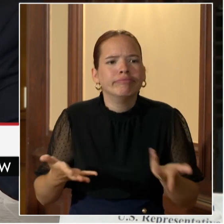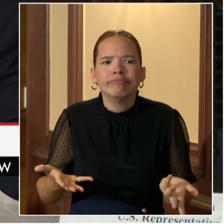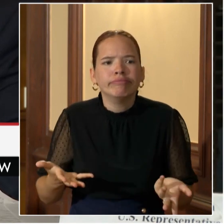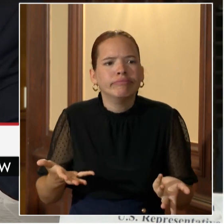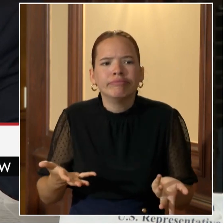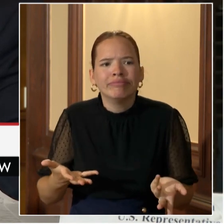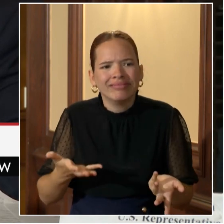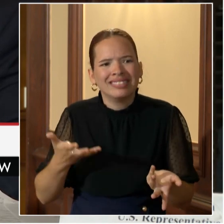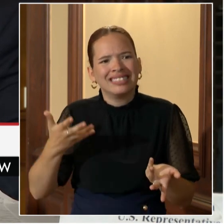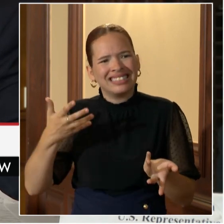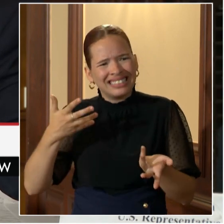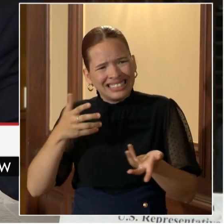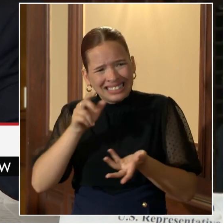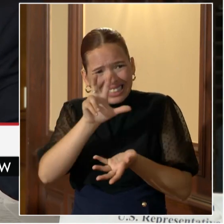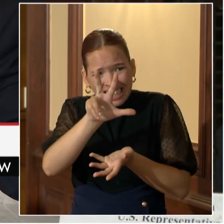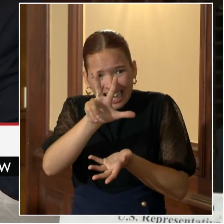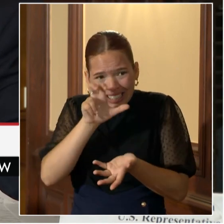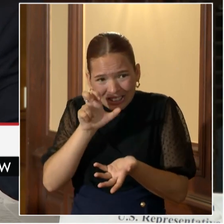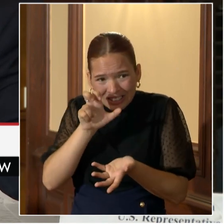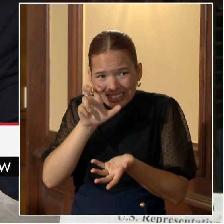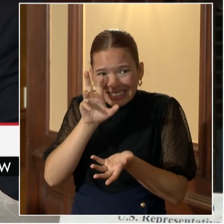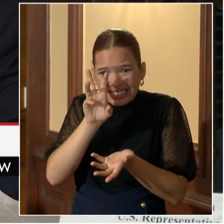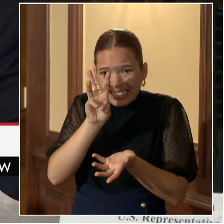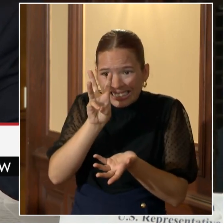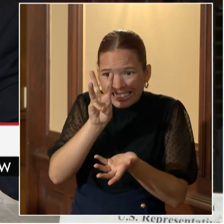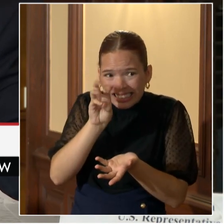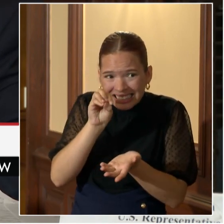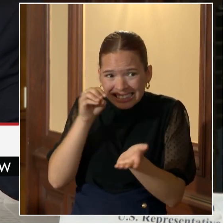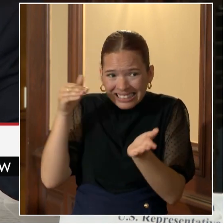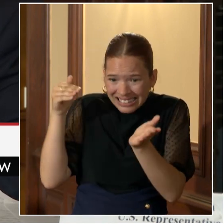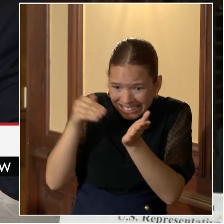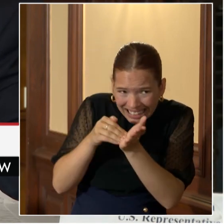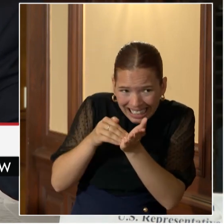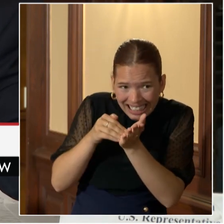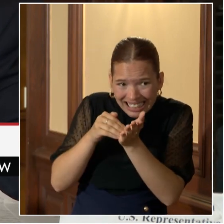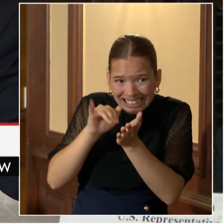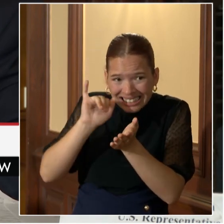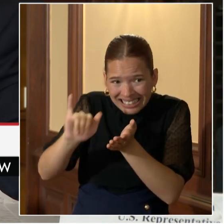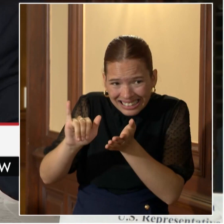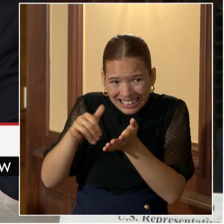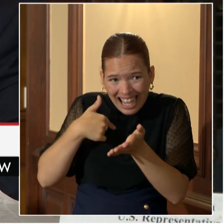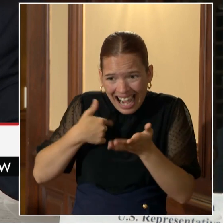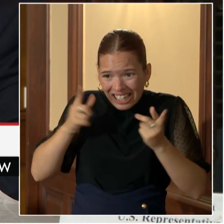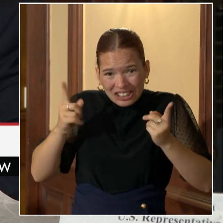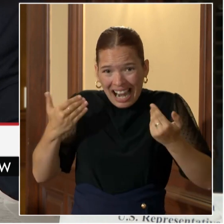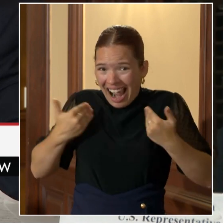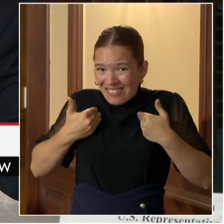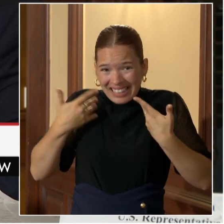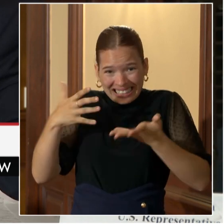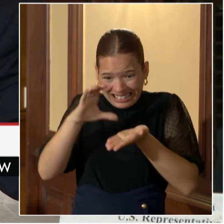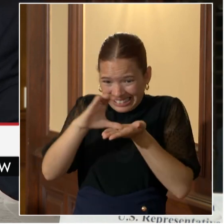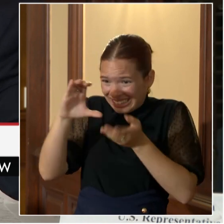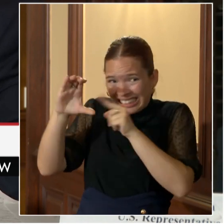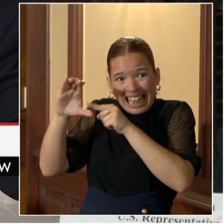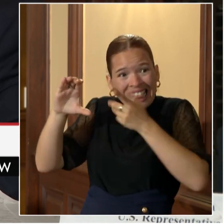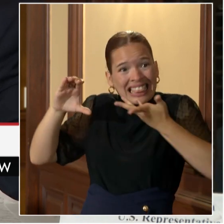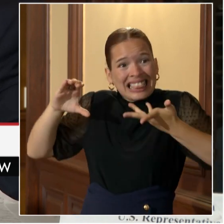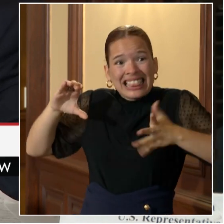$360,000 in it right now that this commission doles out. Senator Strauss and I get and I